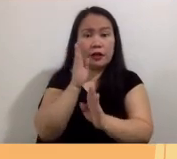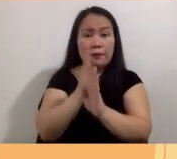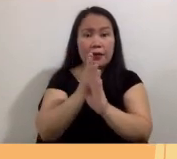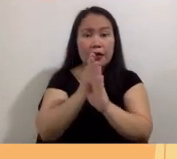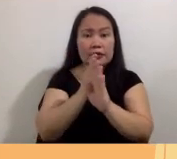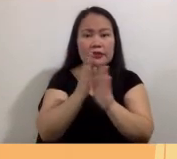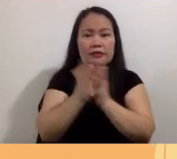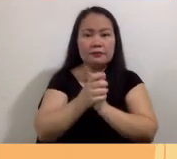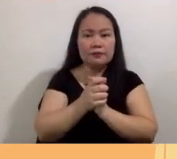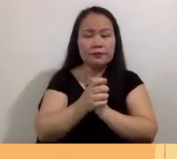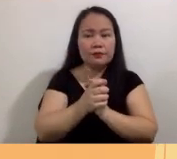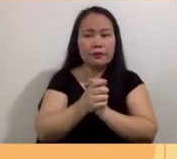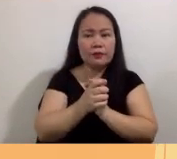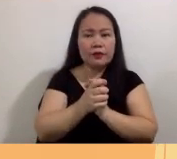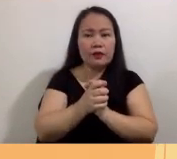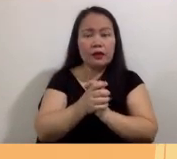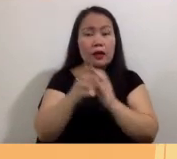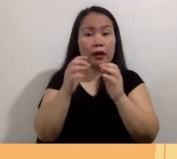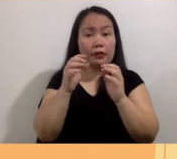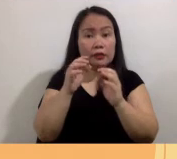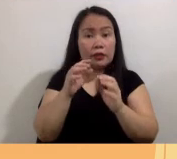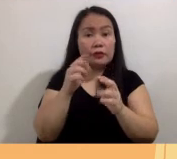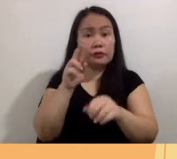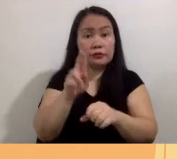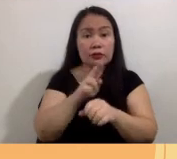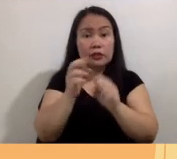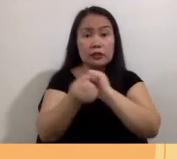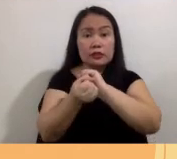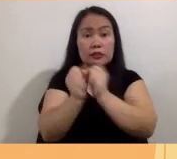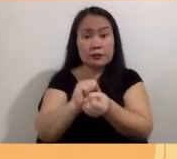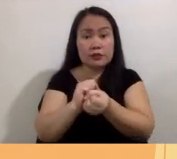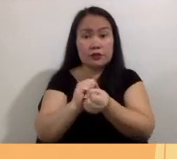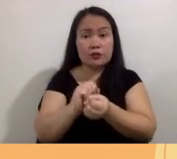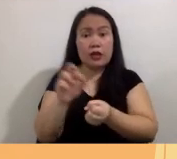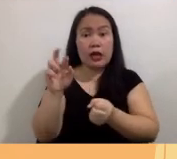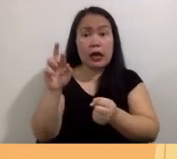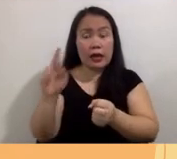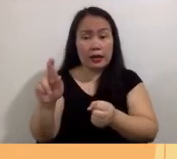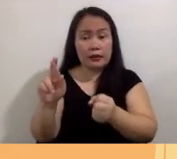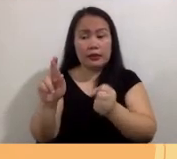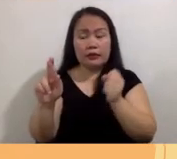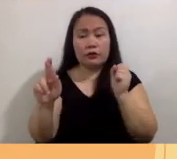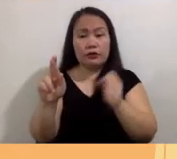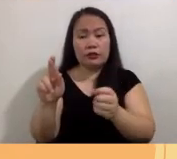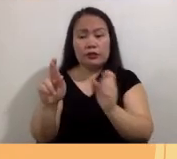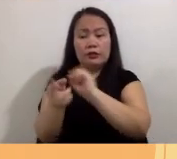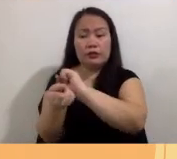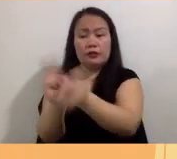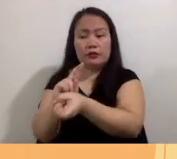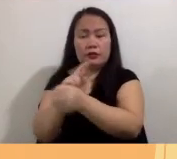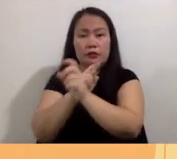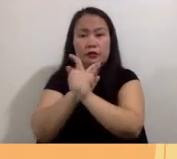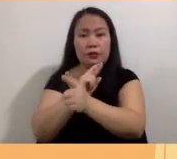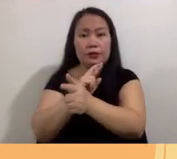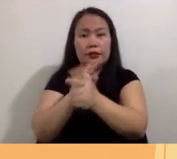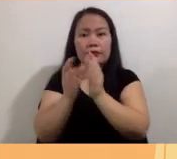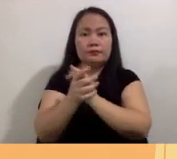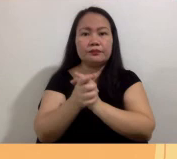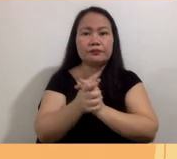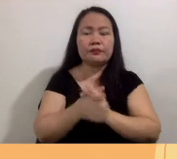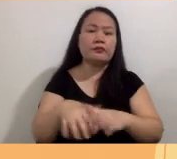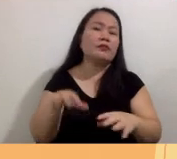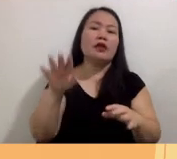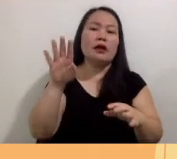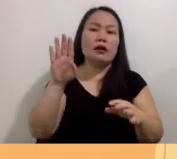bus. Alright. So, by substituting the result, so, we have bus B is equal to,